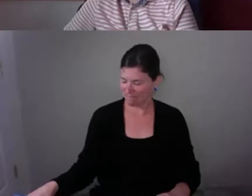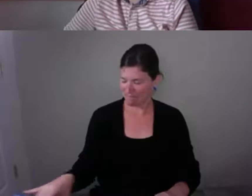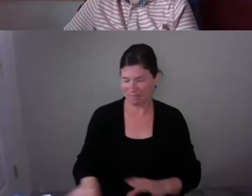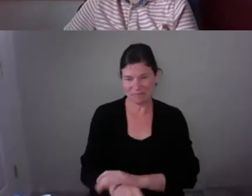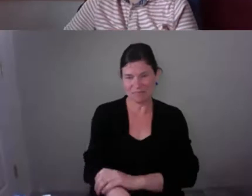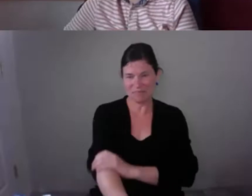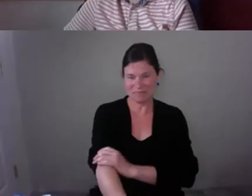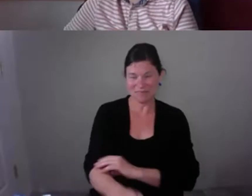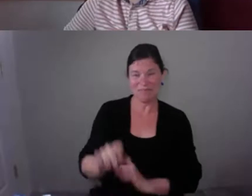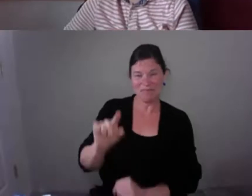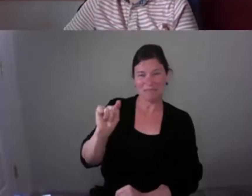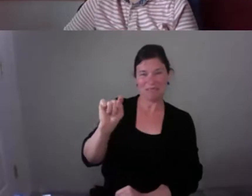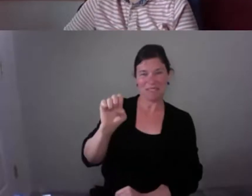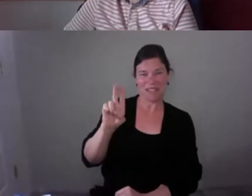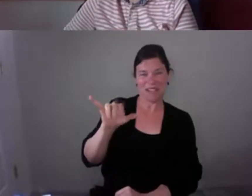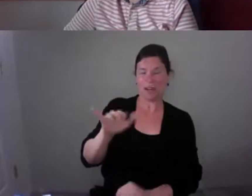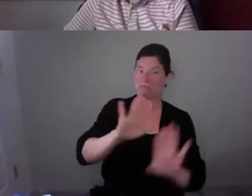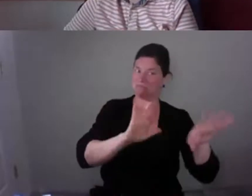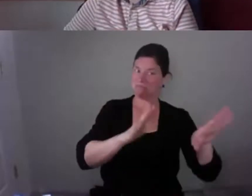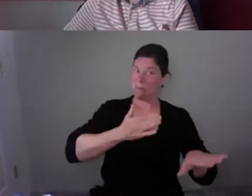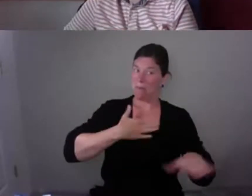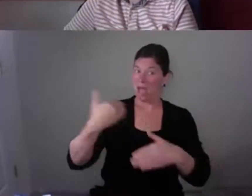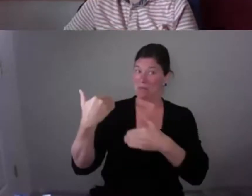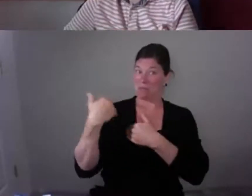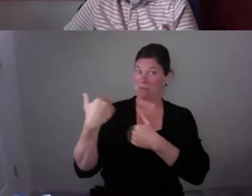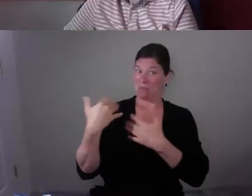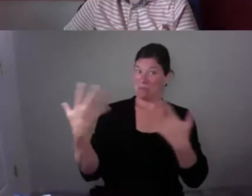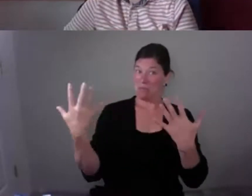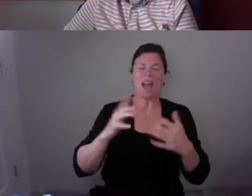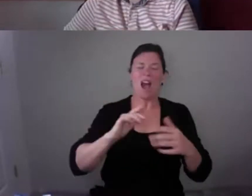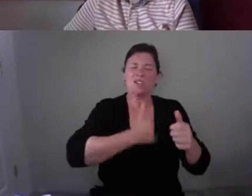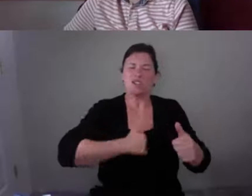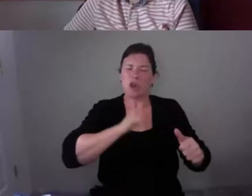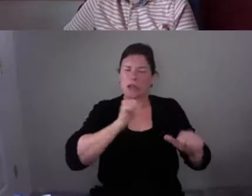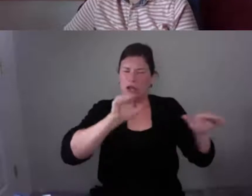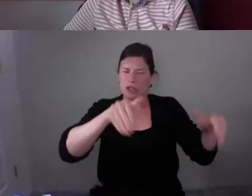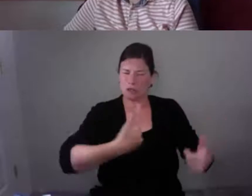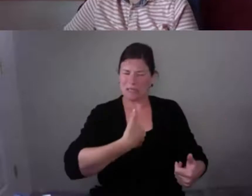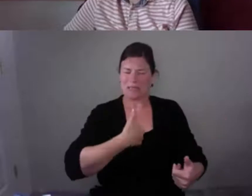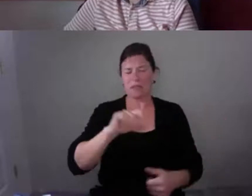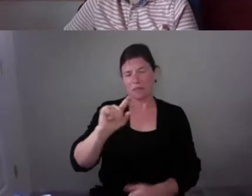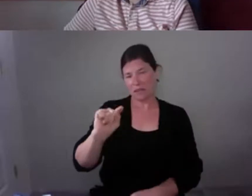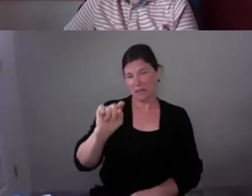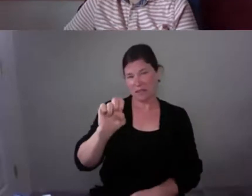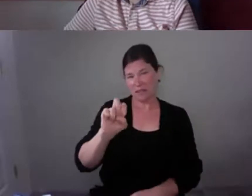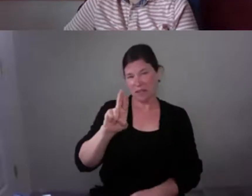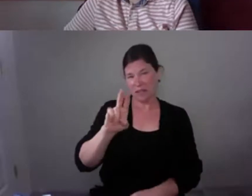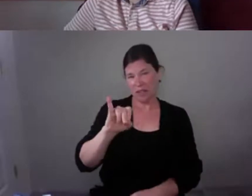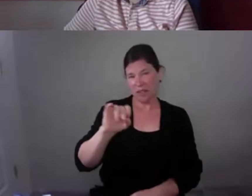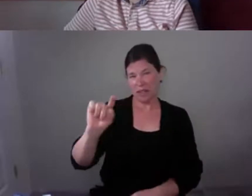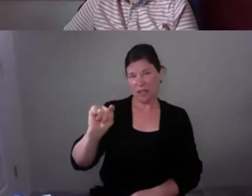My job is to read the questions, and I didn't introduce myself. My name is Terry Tibbett, and I'm the